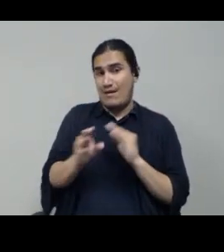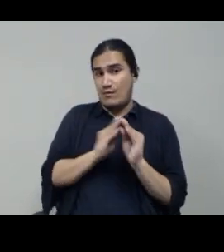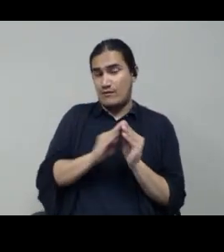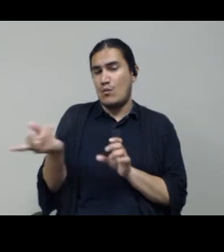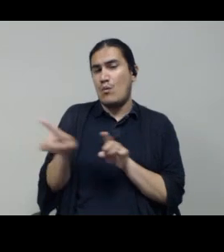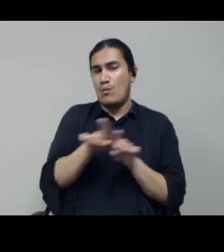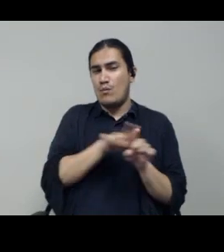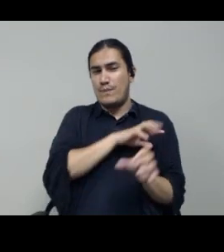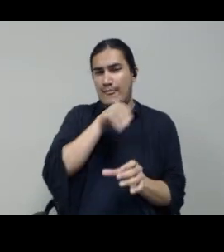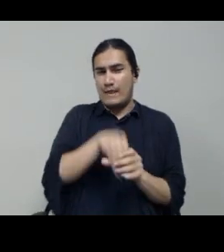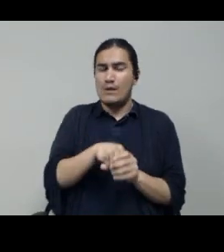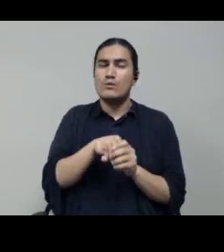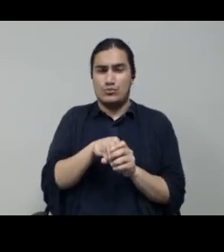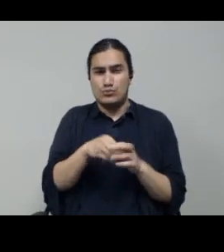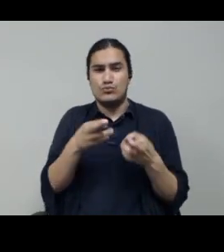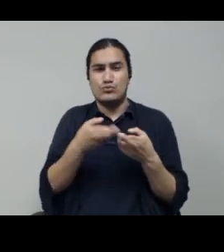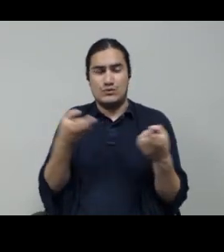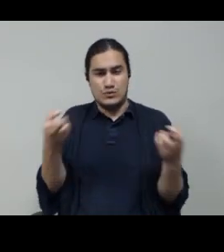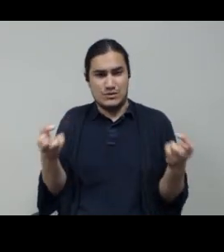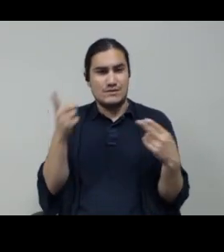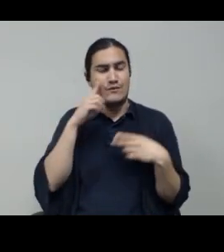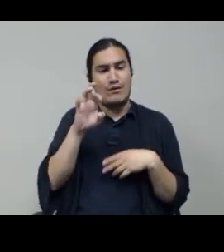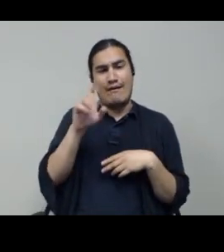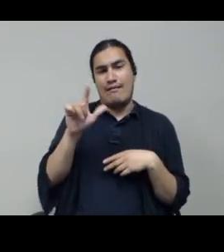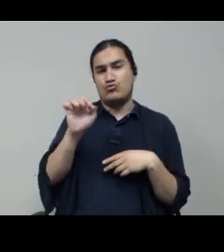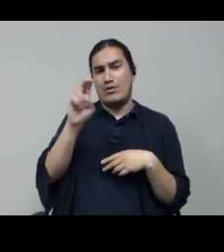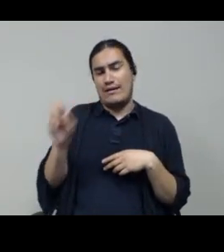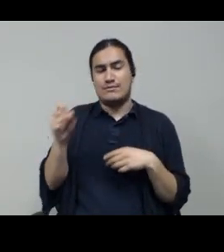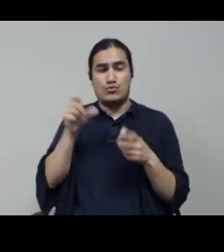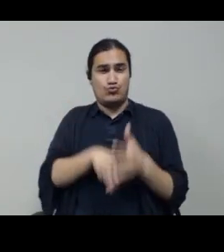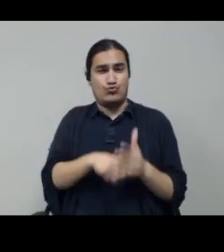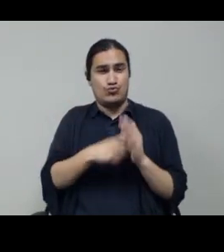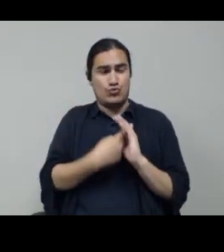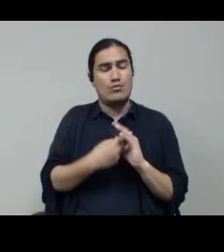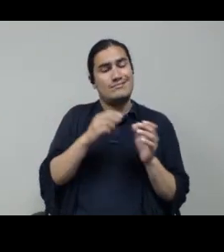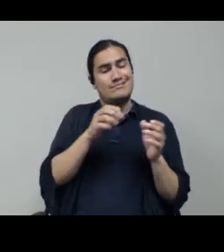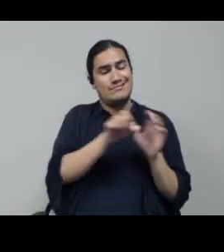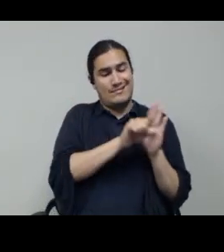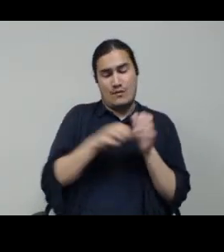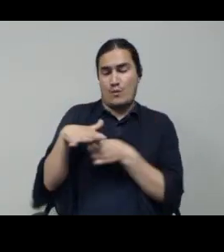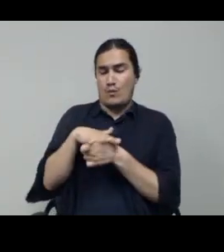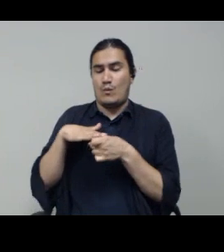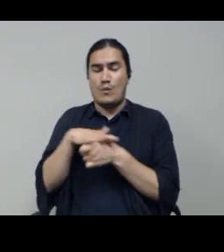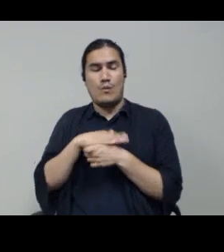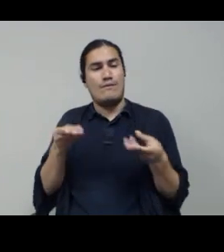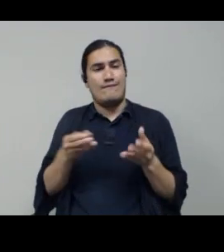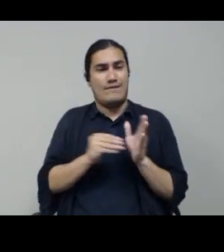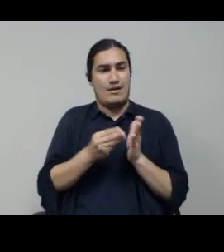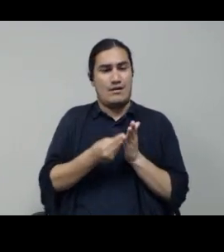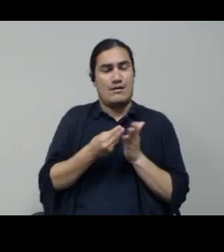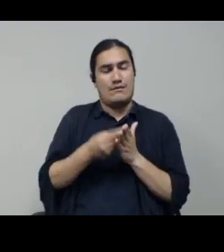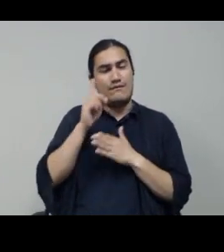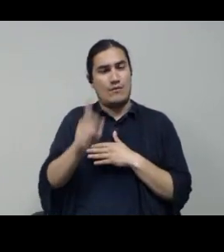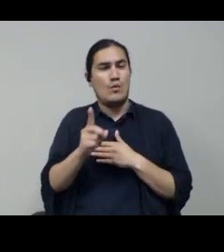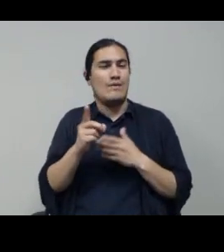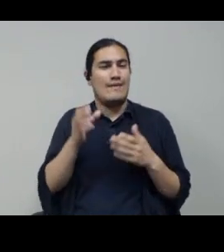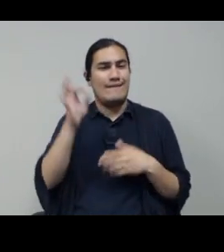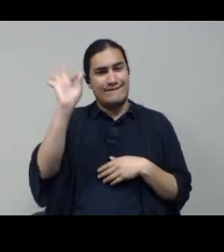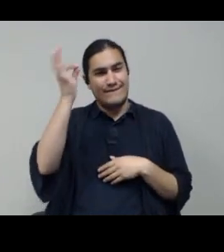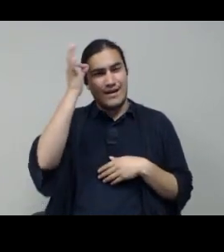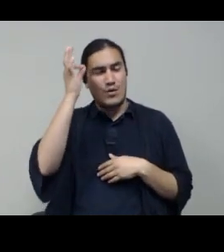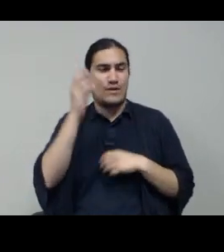and resources for Caltrans to administer and implement the state and local transportation funding provided by the Federal Infrastructure Investment and